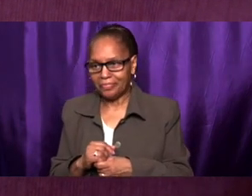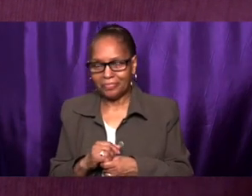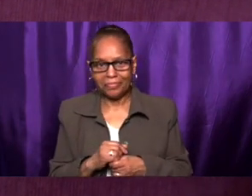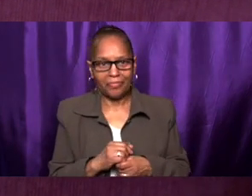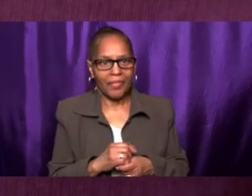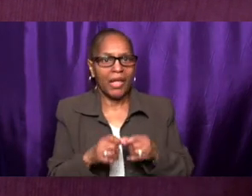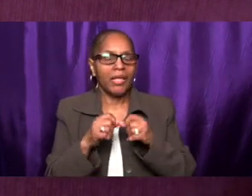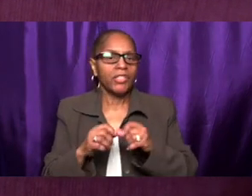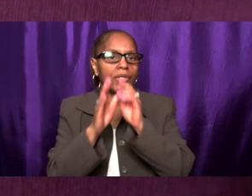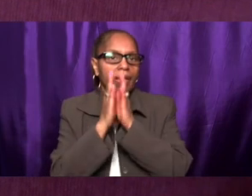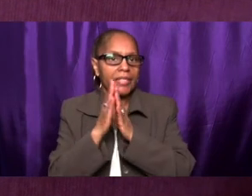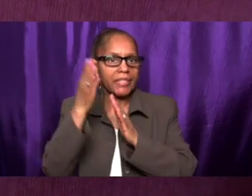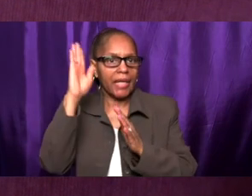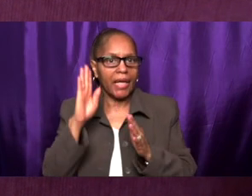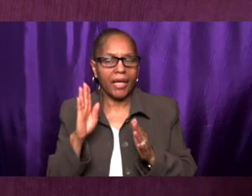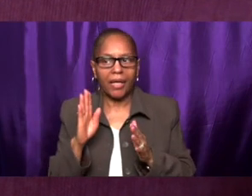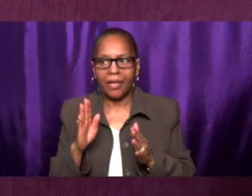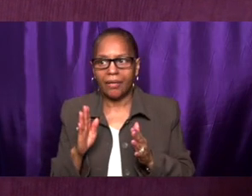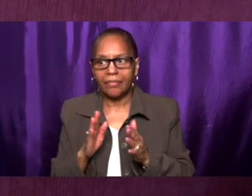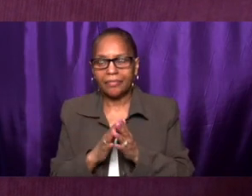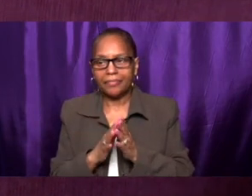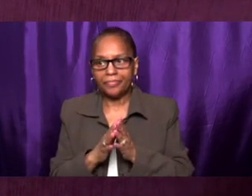I keep asking God. I said, God, where are the signs and wonders?